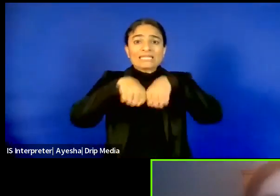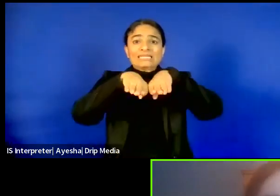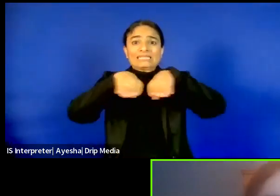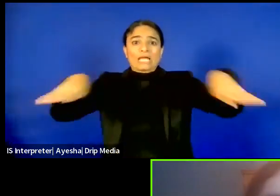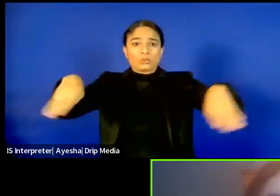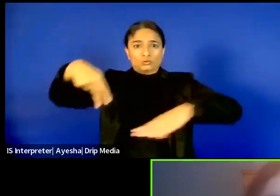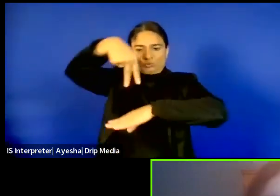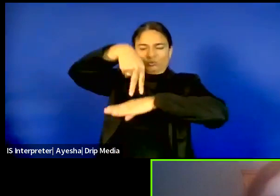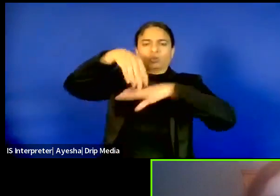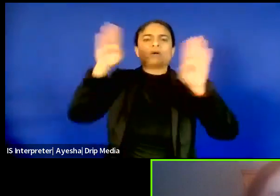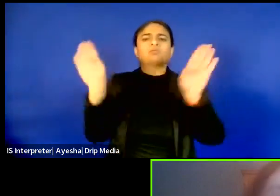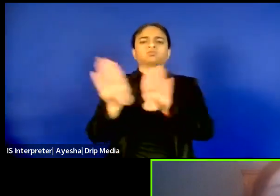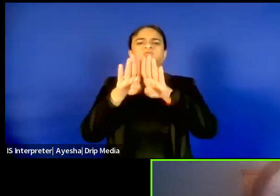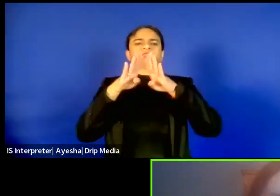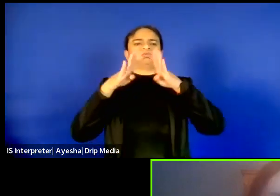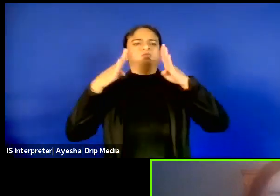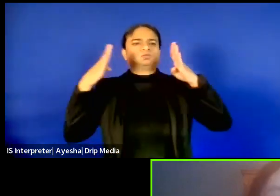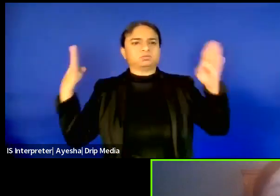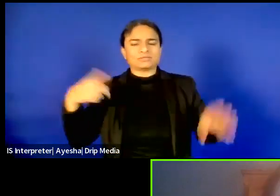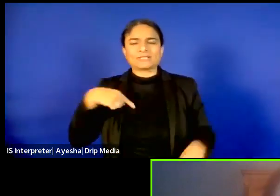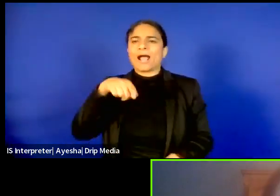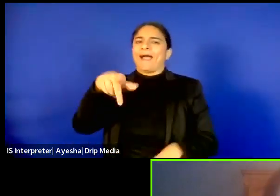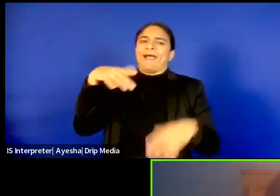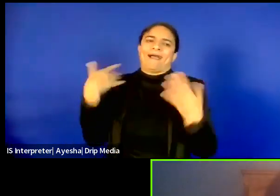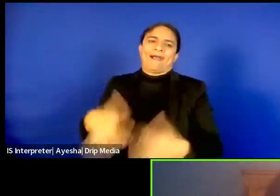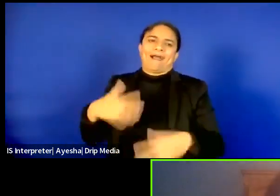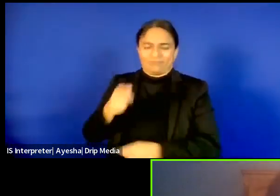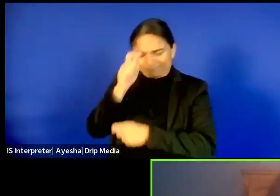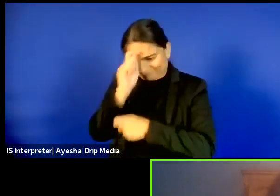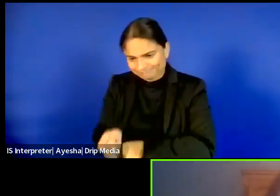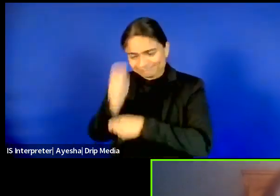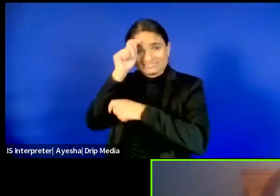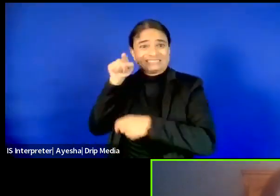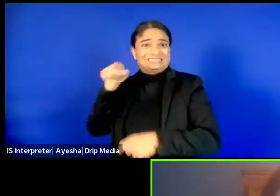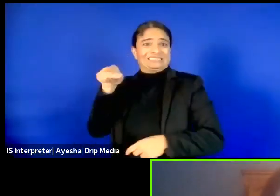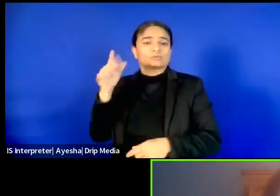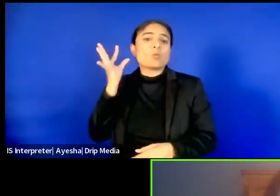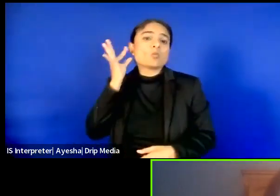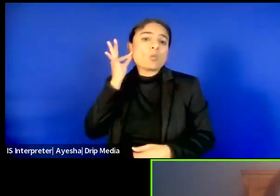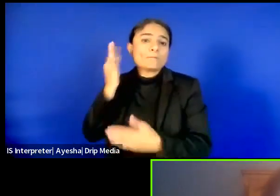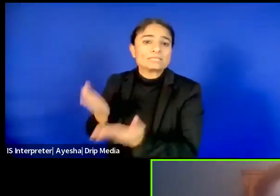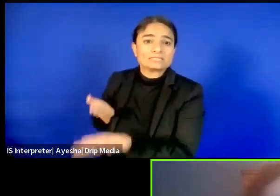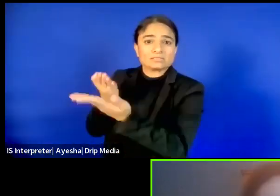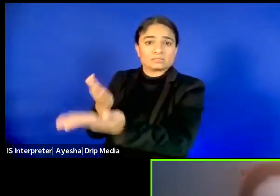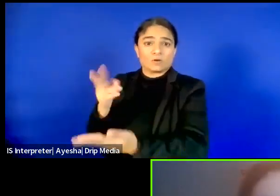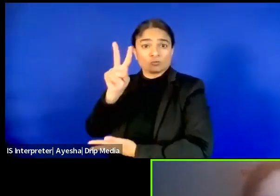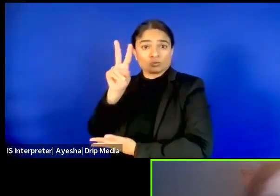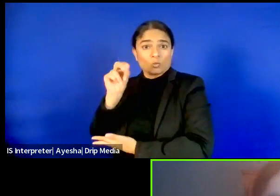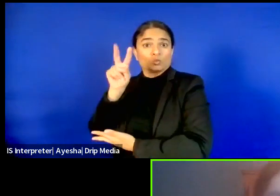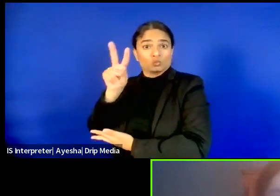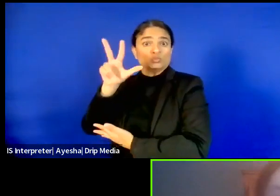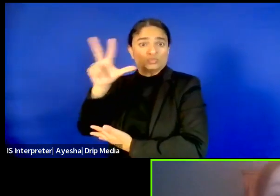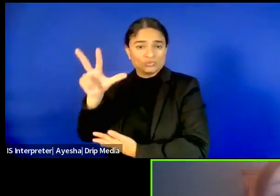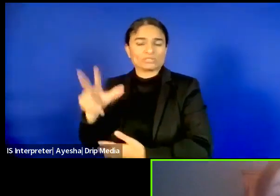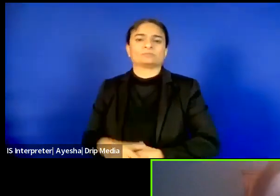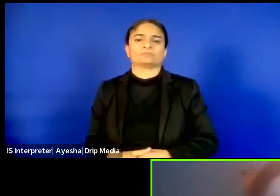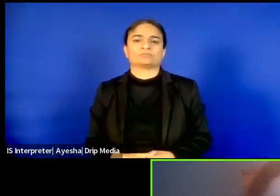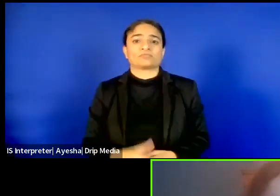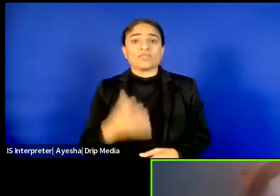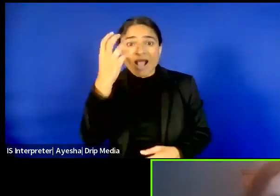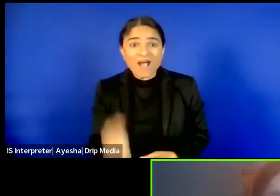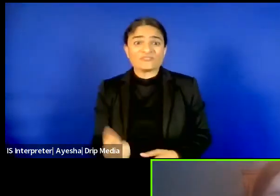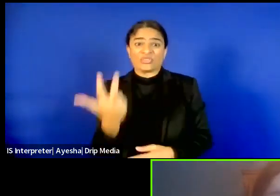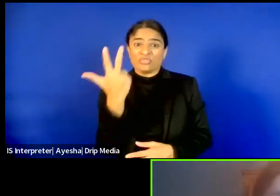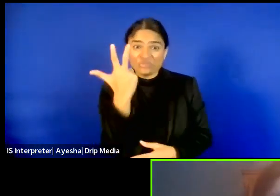Women Delivered 2023 had three women with disabilities in plenary stages.